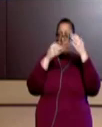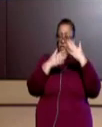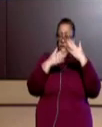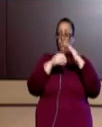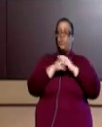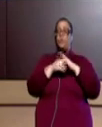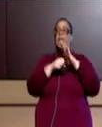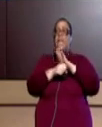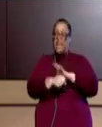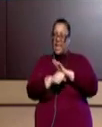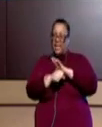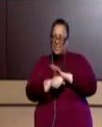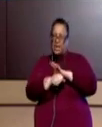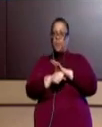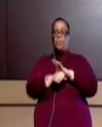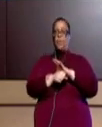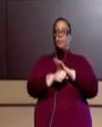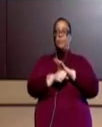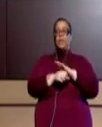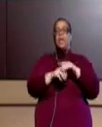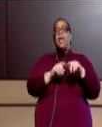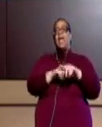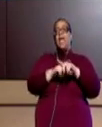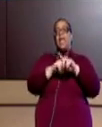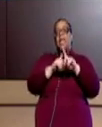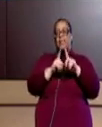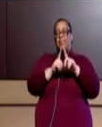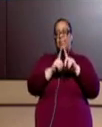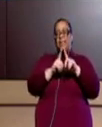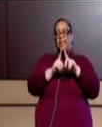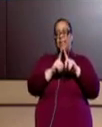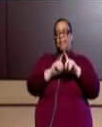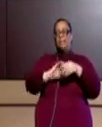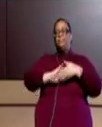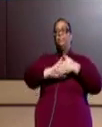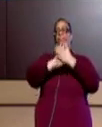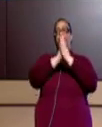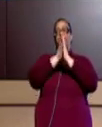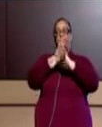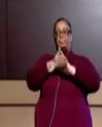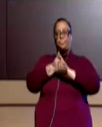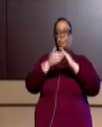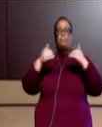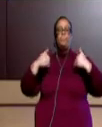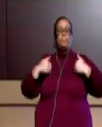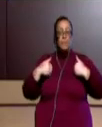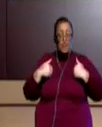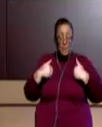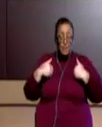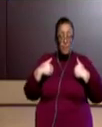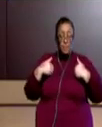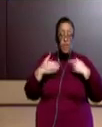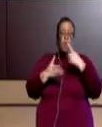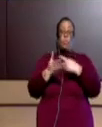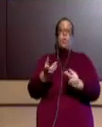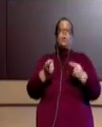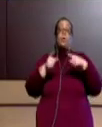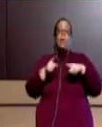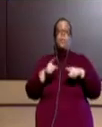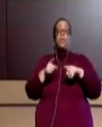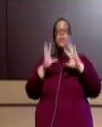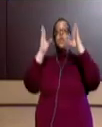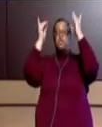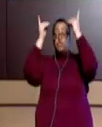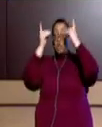more anxiety prone. And then after you exhaust all of this energy, guess what it can lead to?